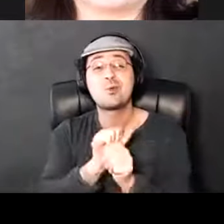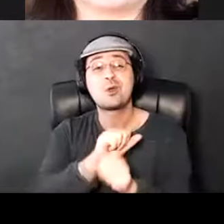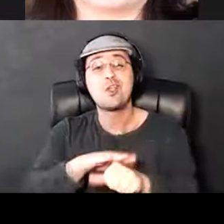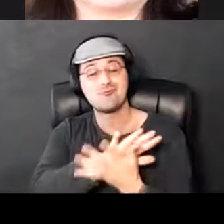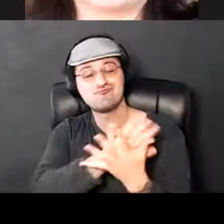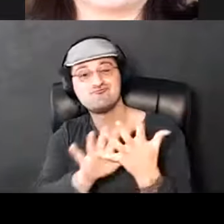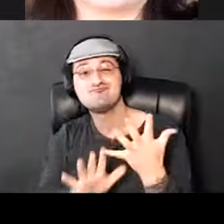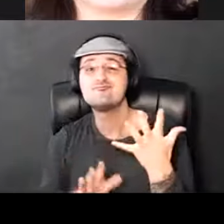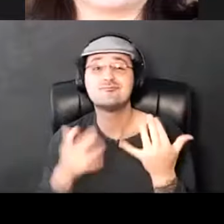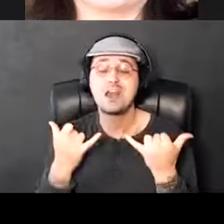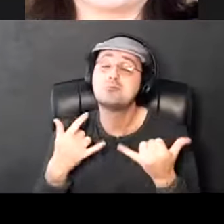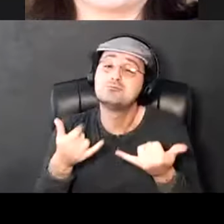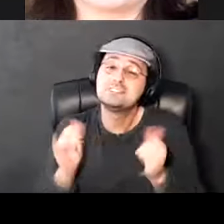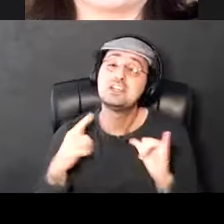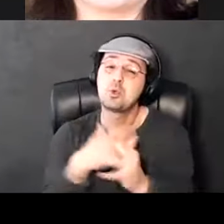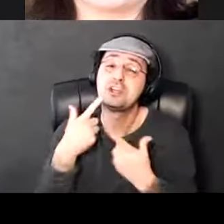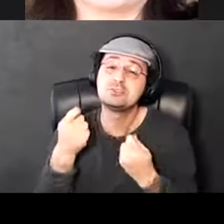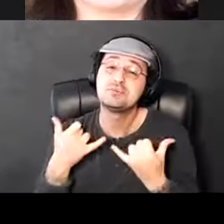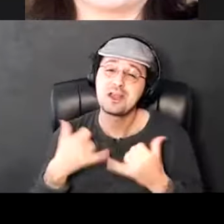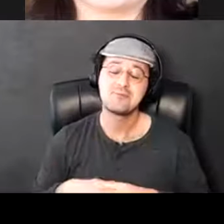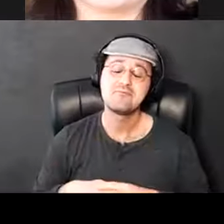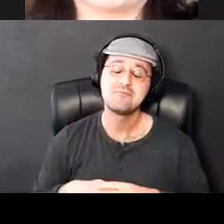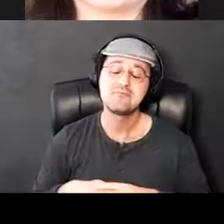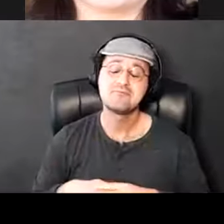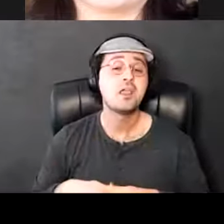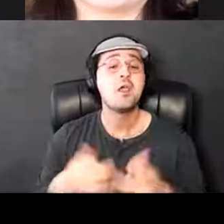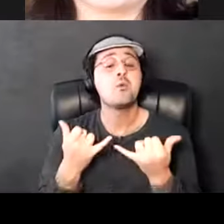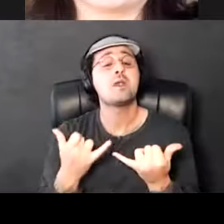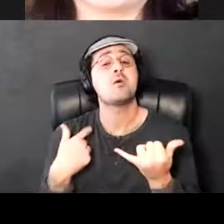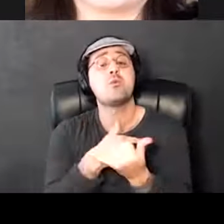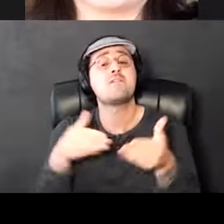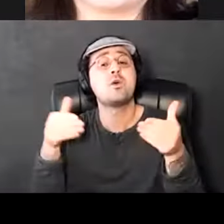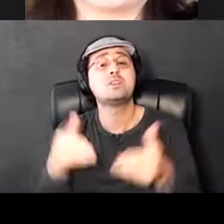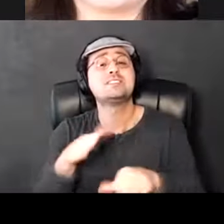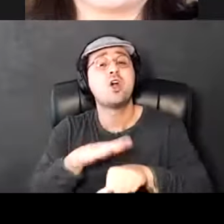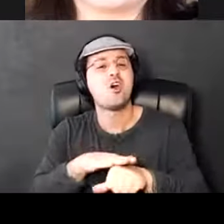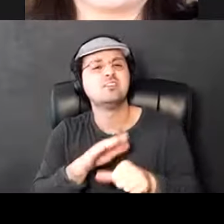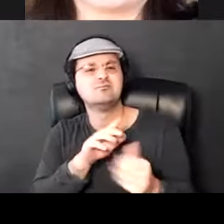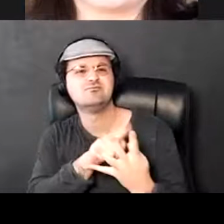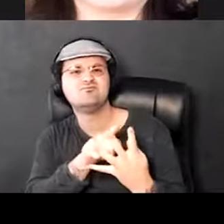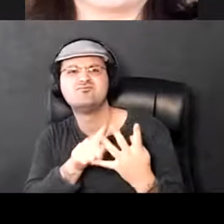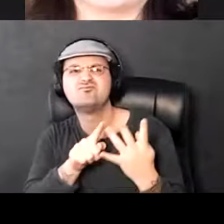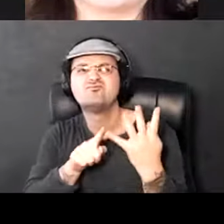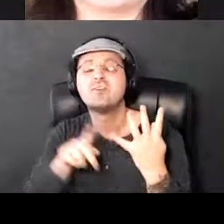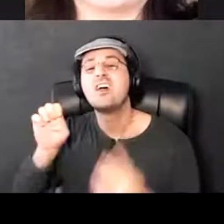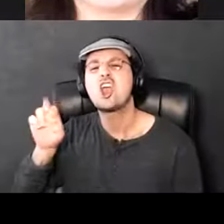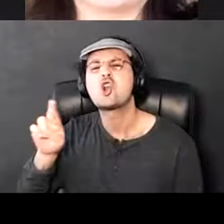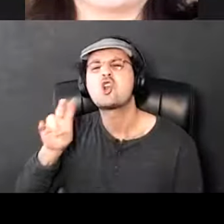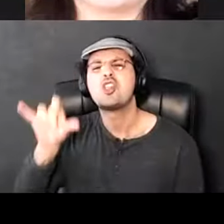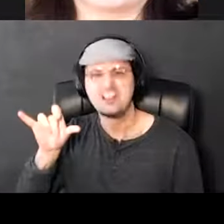but we're still interested in them. Right now, what we're kind of focused on are these earlier stages in